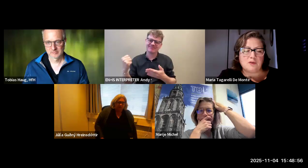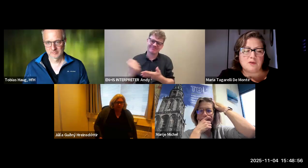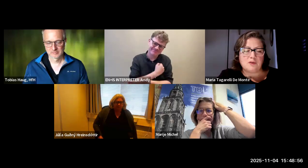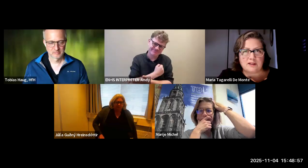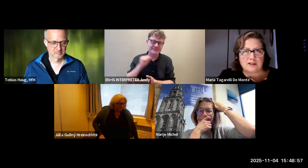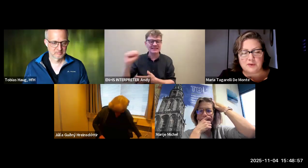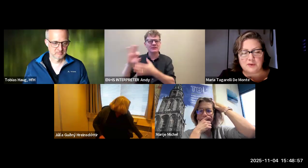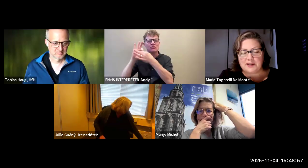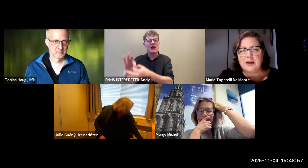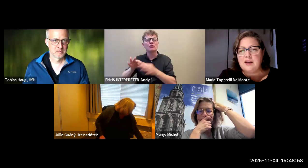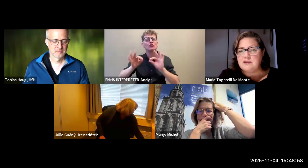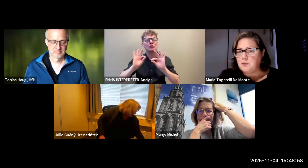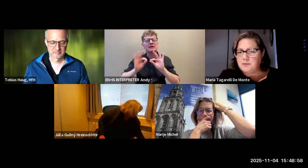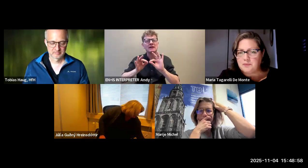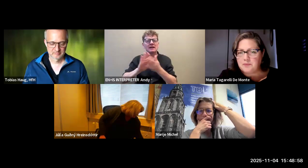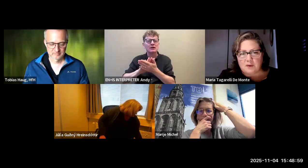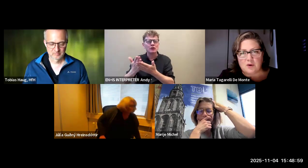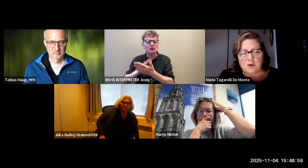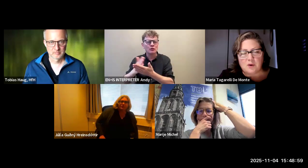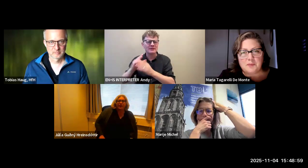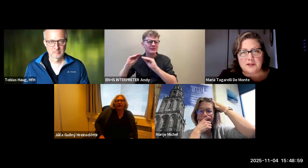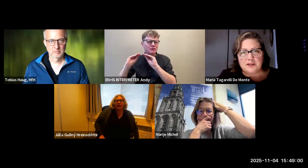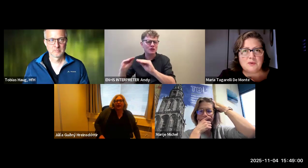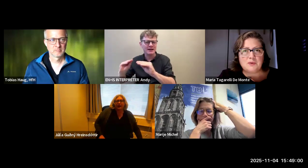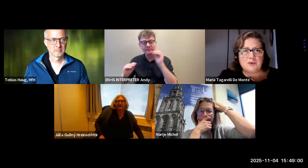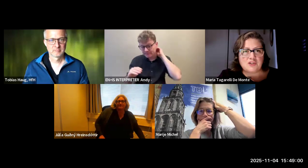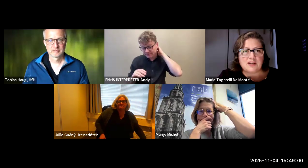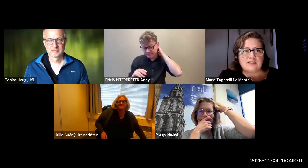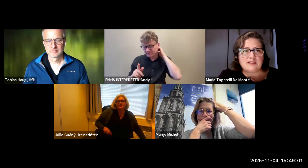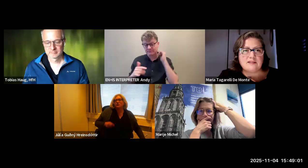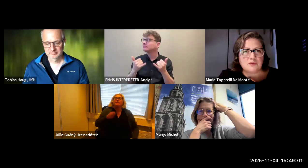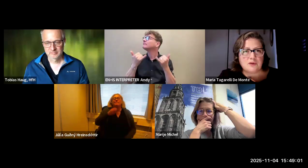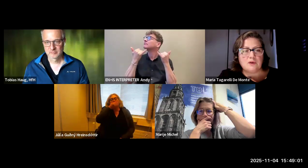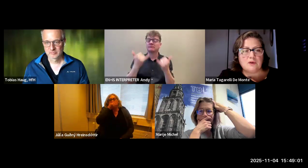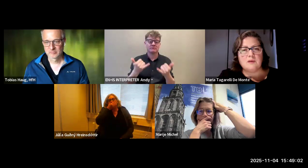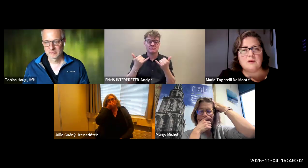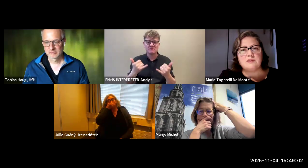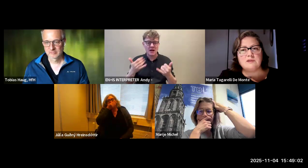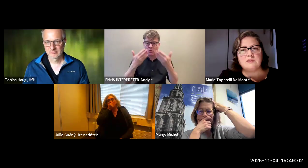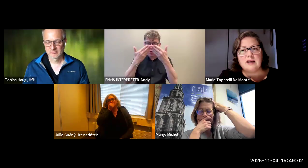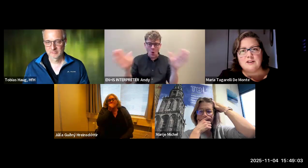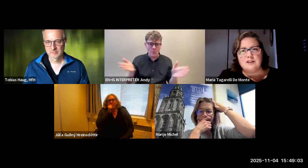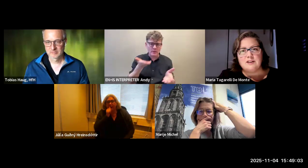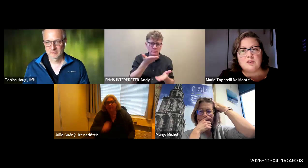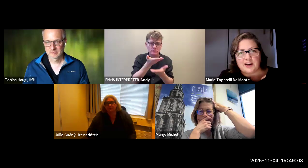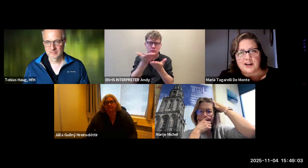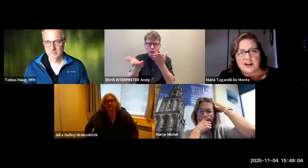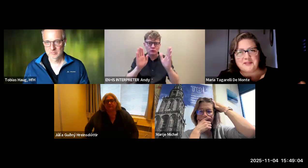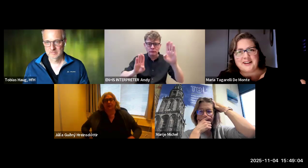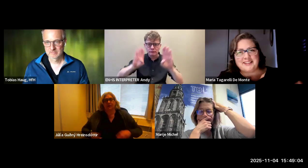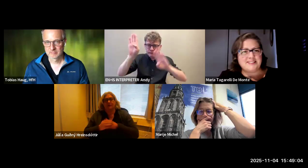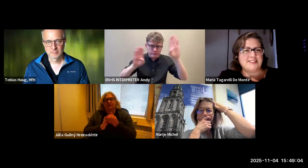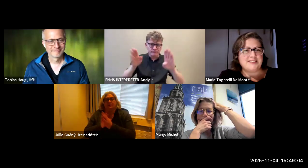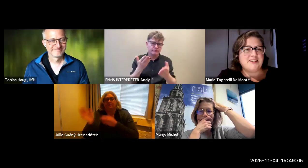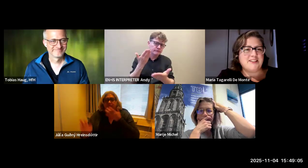to interpreting training. So we're open to your suggestions, to your proposals. Don't feel